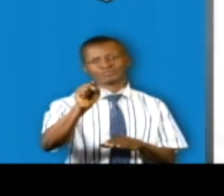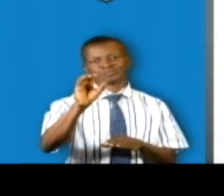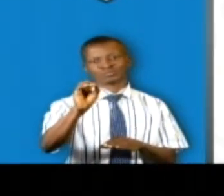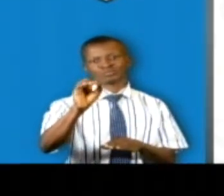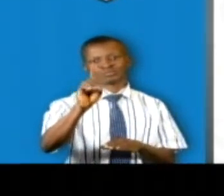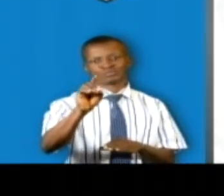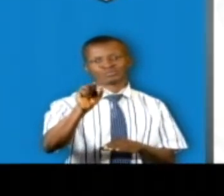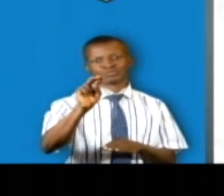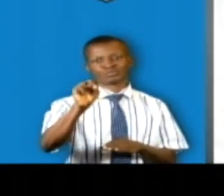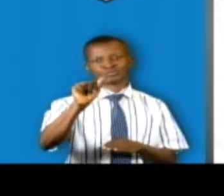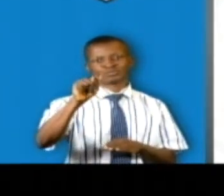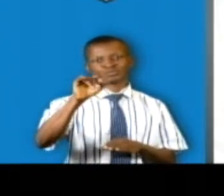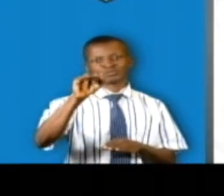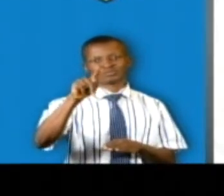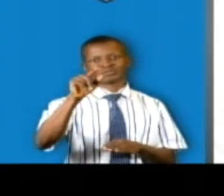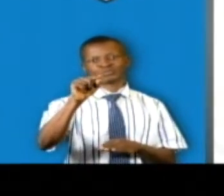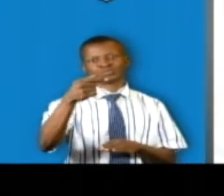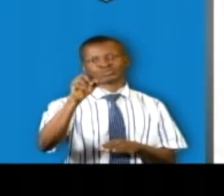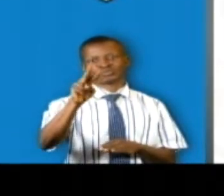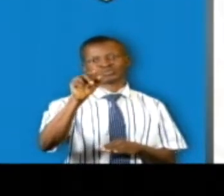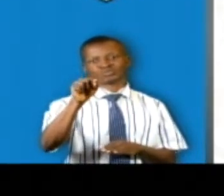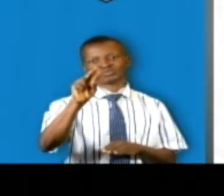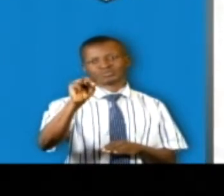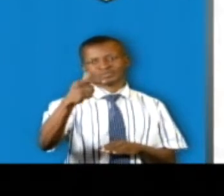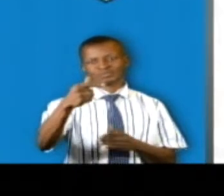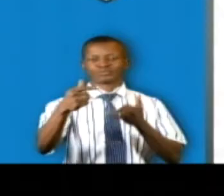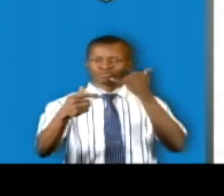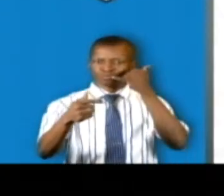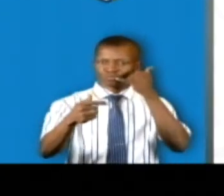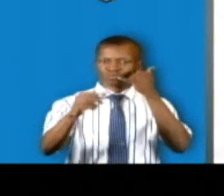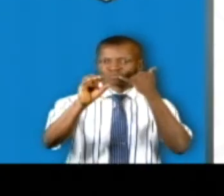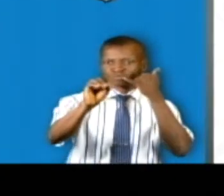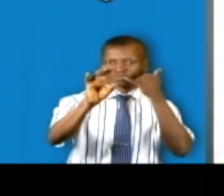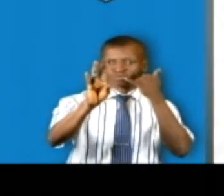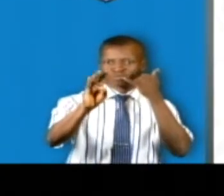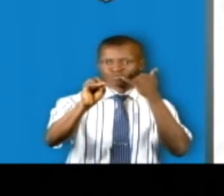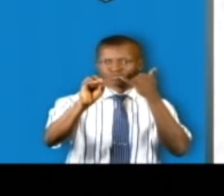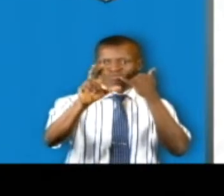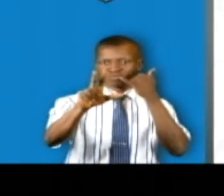www.nsod.naptip.gov.ng or call the Sexual Offenders Register hotline on 0703